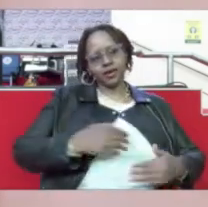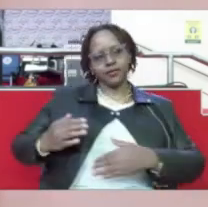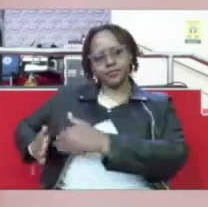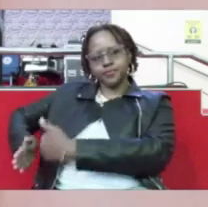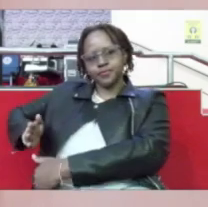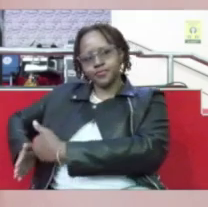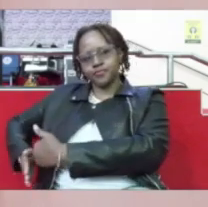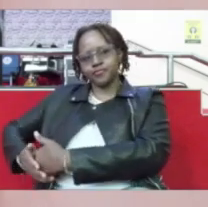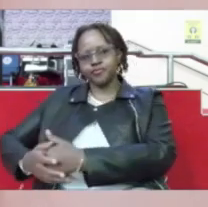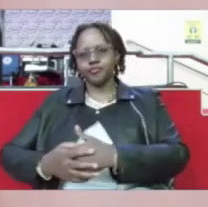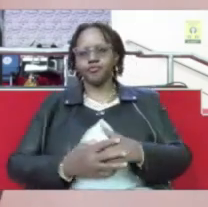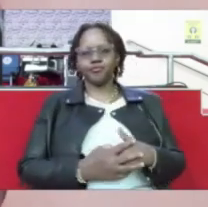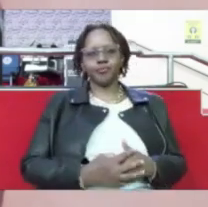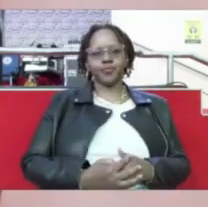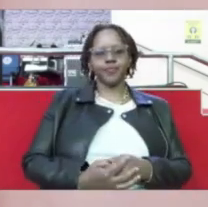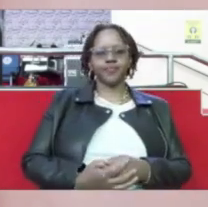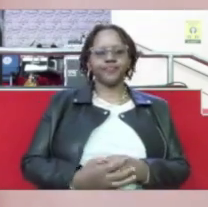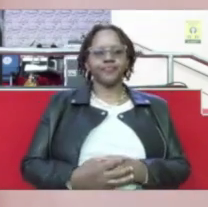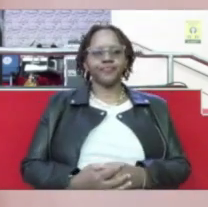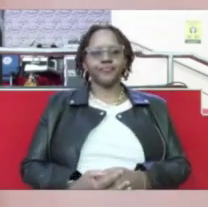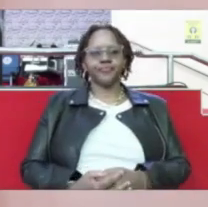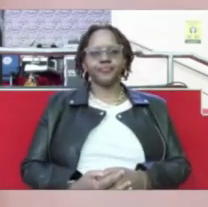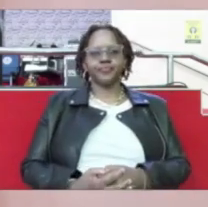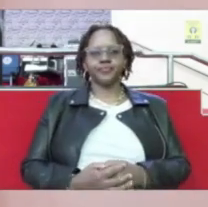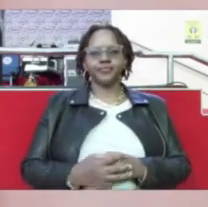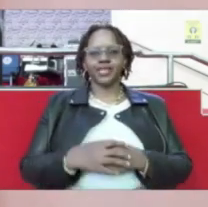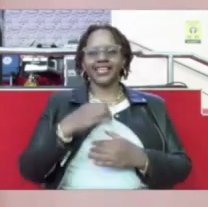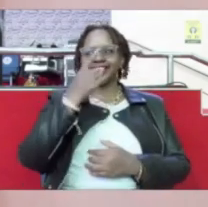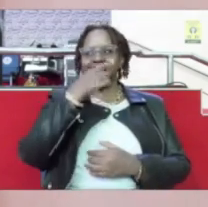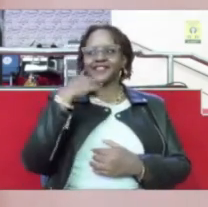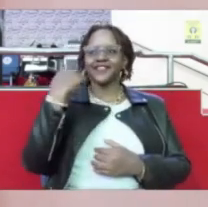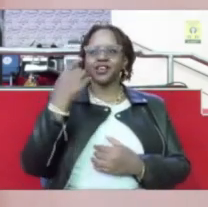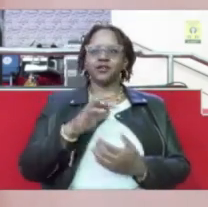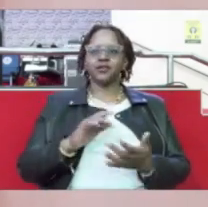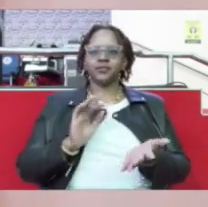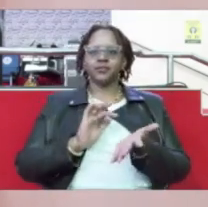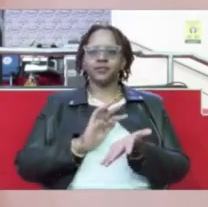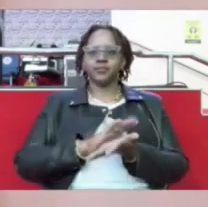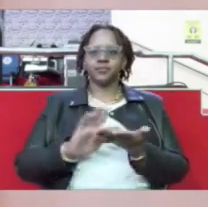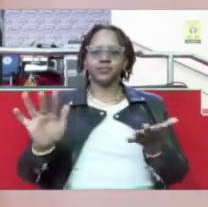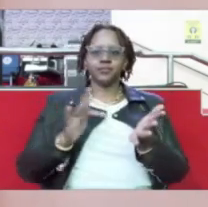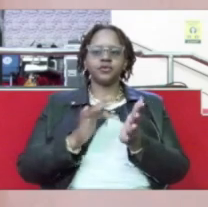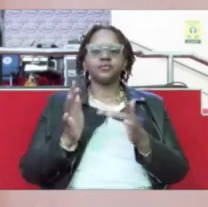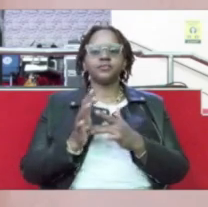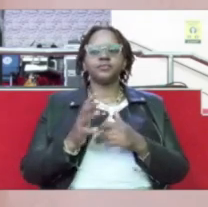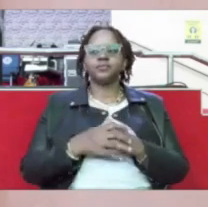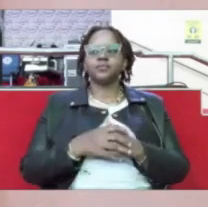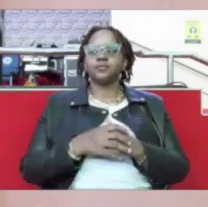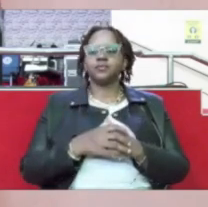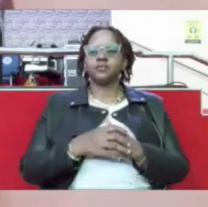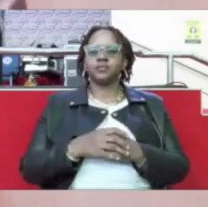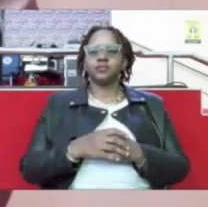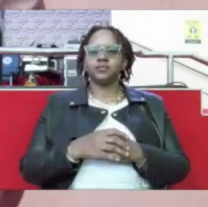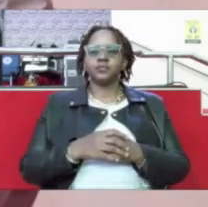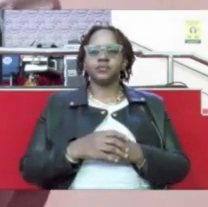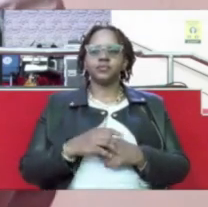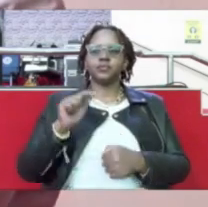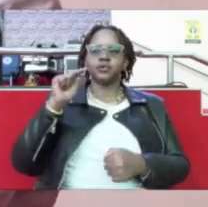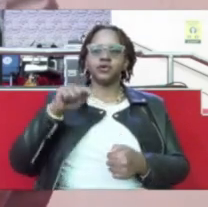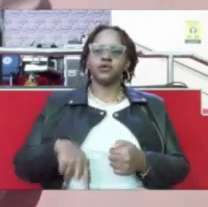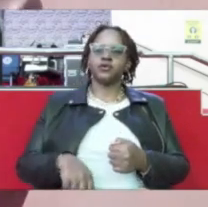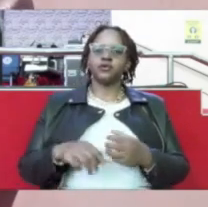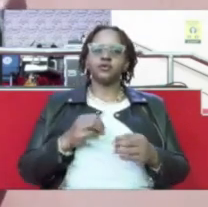ujana wako ukaweze kufanywa upya, tabasamia mtu. Praise the name of the Lord. And so today we are looking at types of